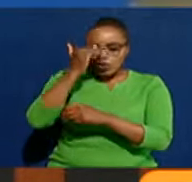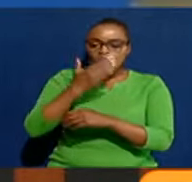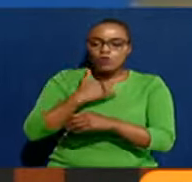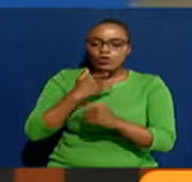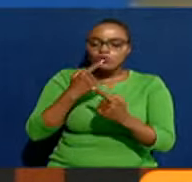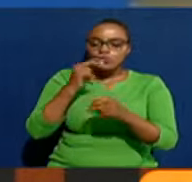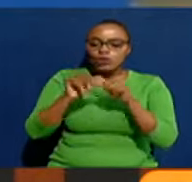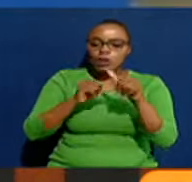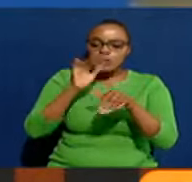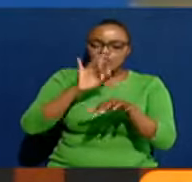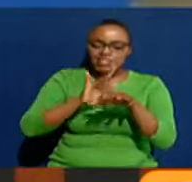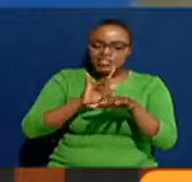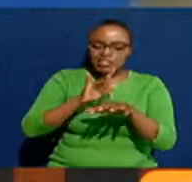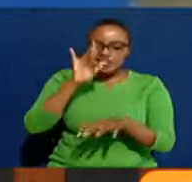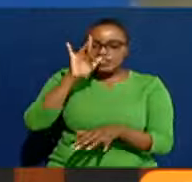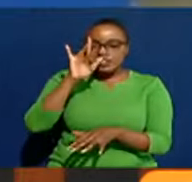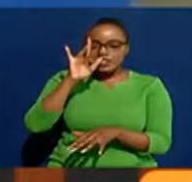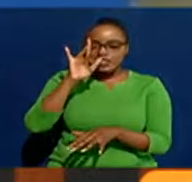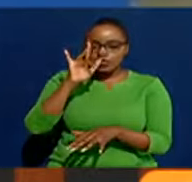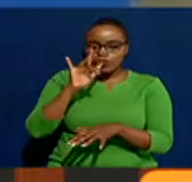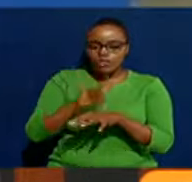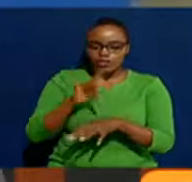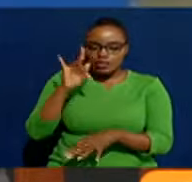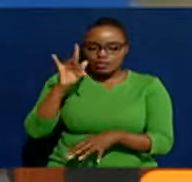on the sensitization,